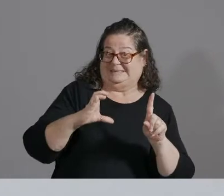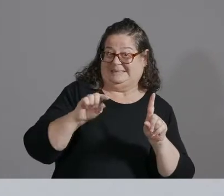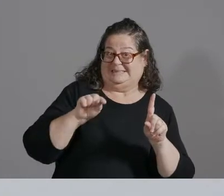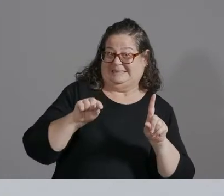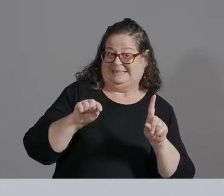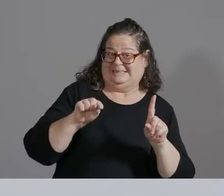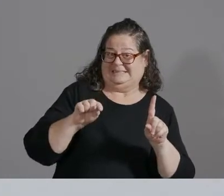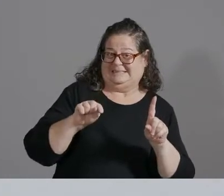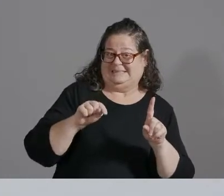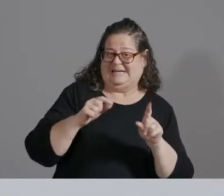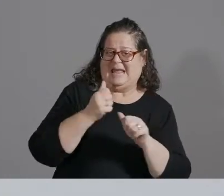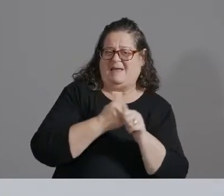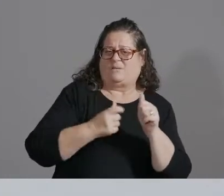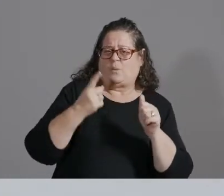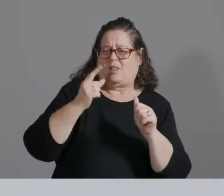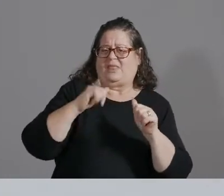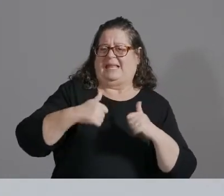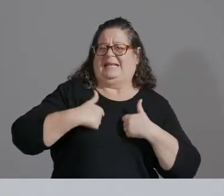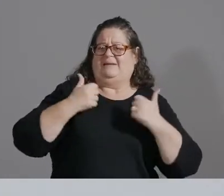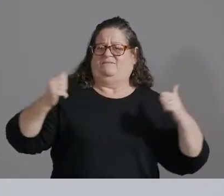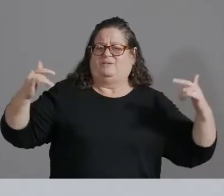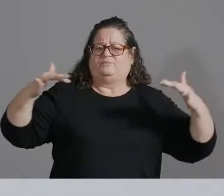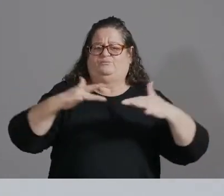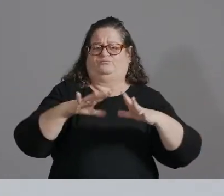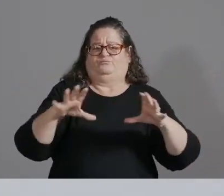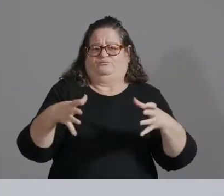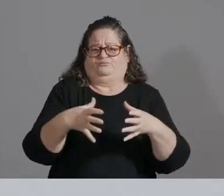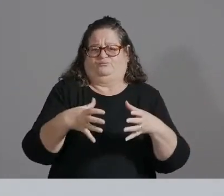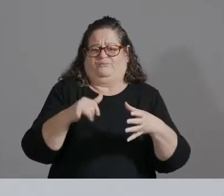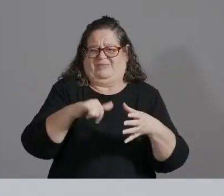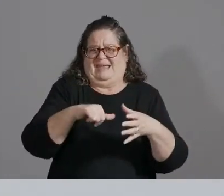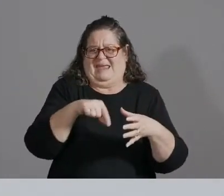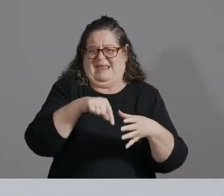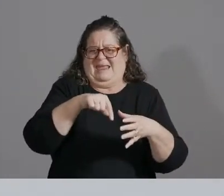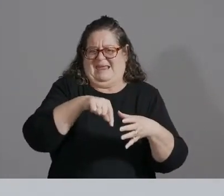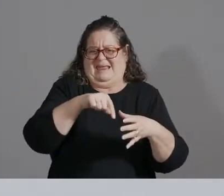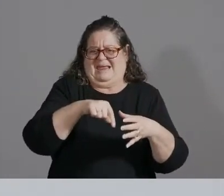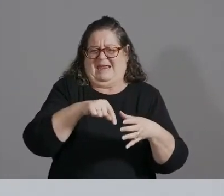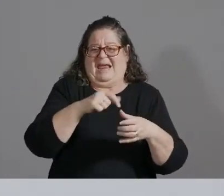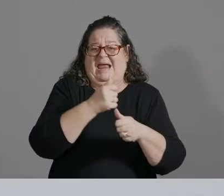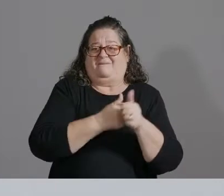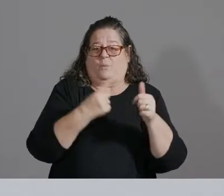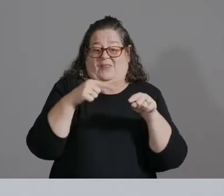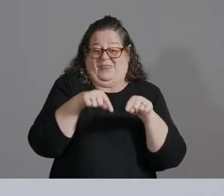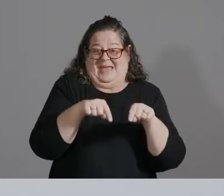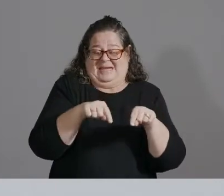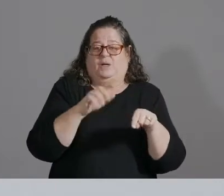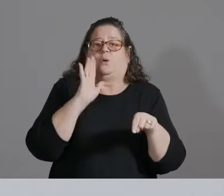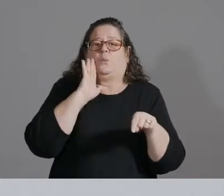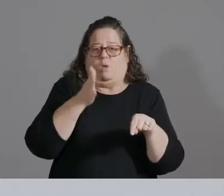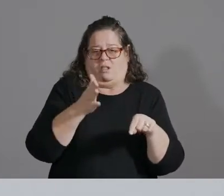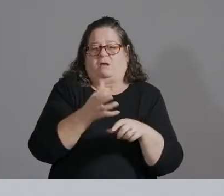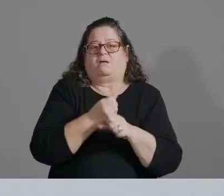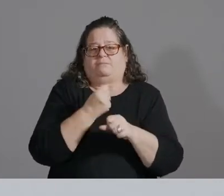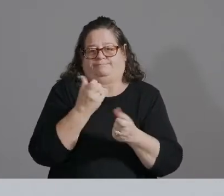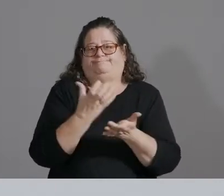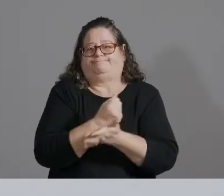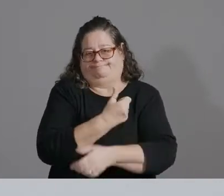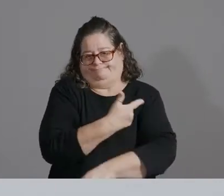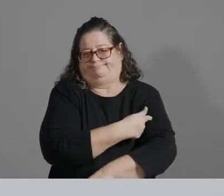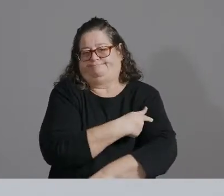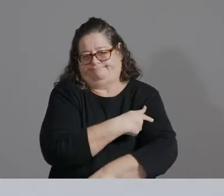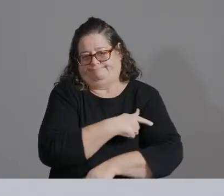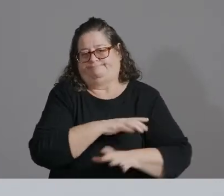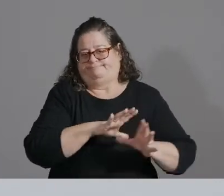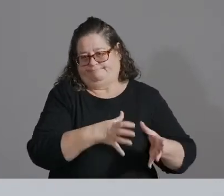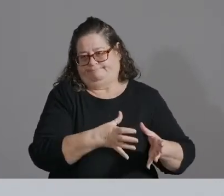long-term care facility will be able to get vaccinated. Great. Thank you so much. I appreciate it. Yeah, you're